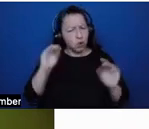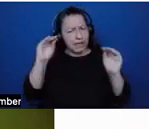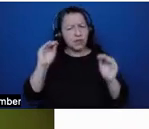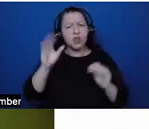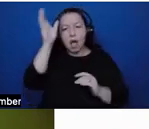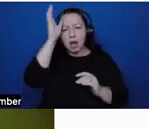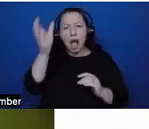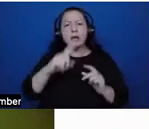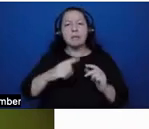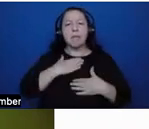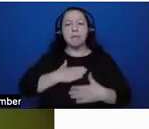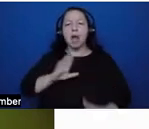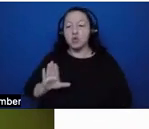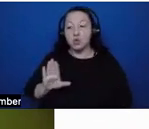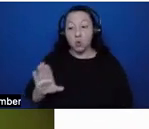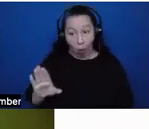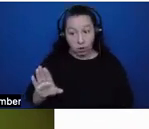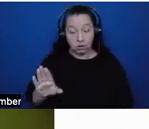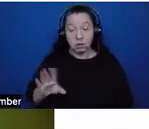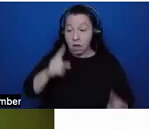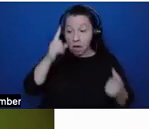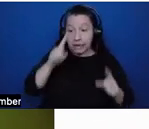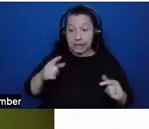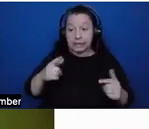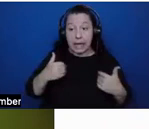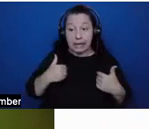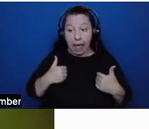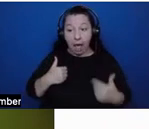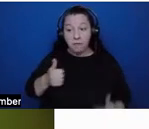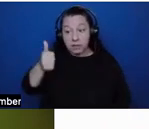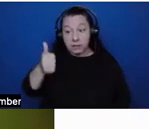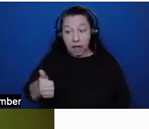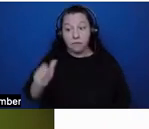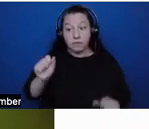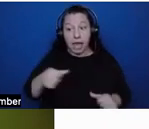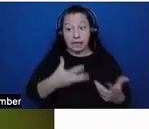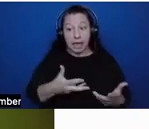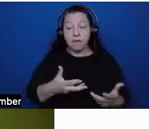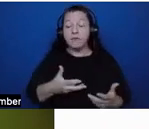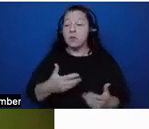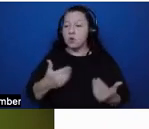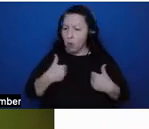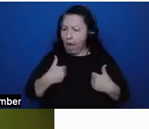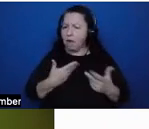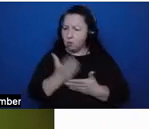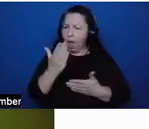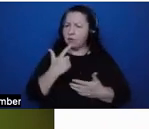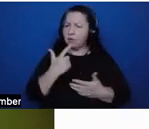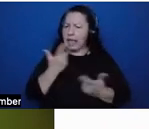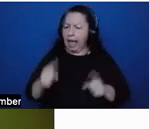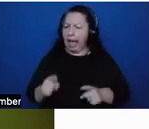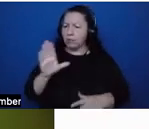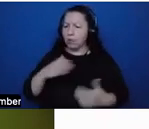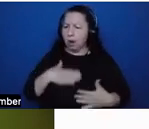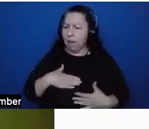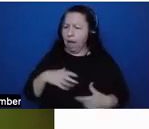bodily autonomy and consent, and that you have a say over what happens to your body. And in my mind,